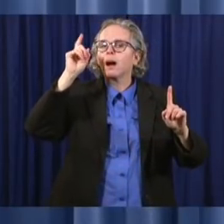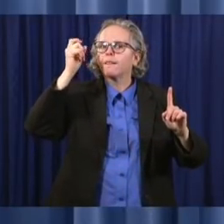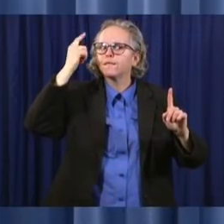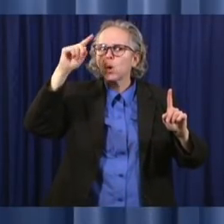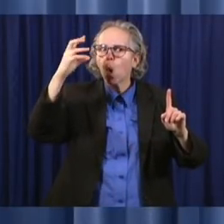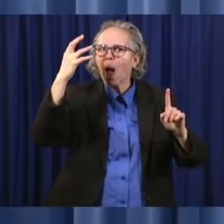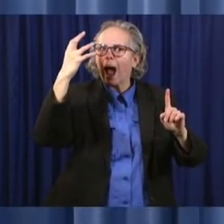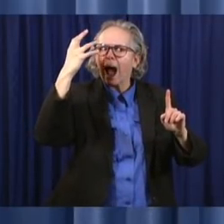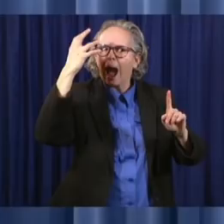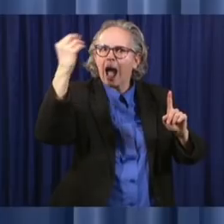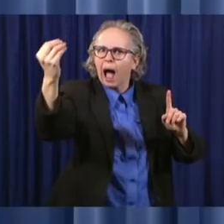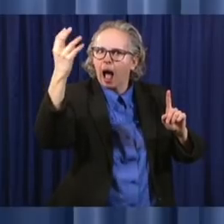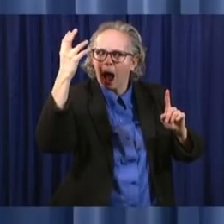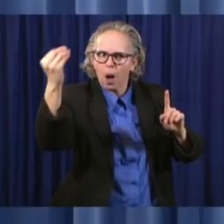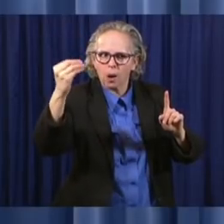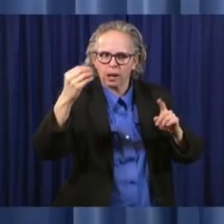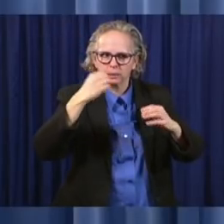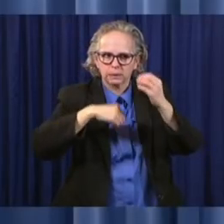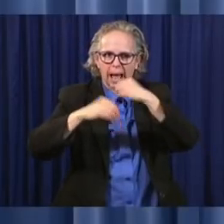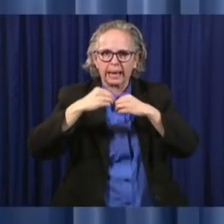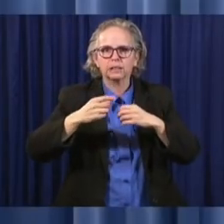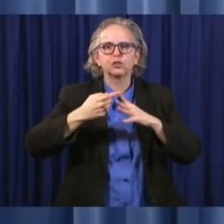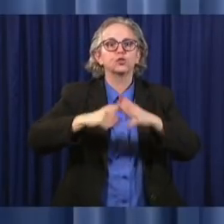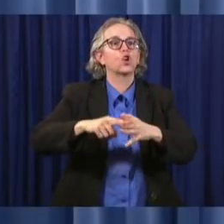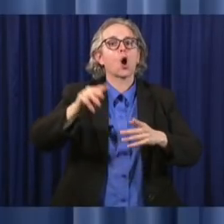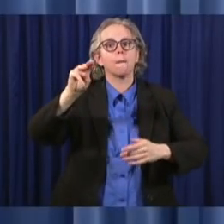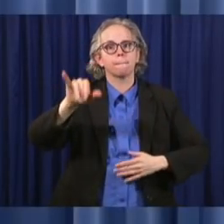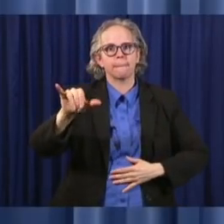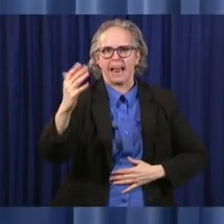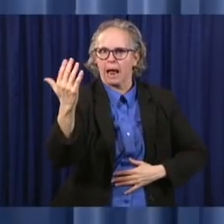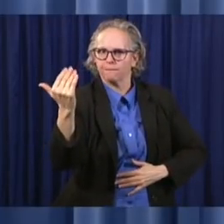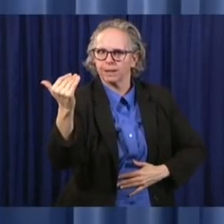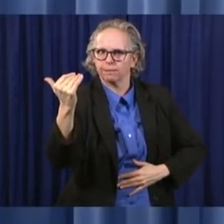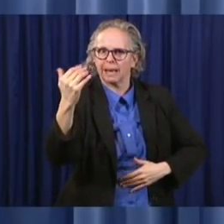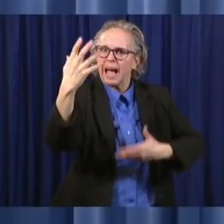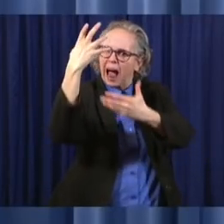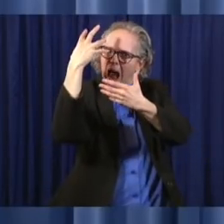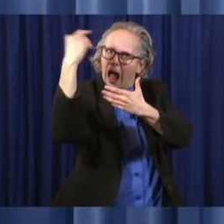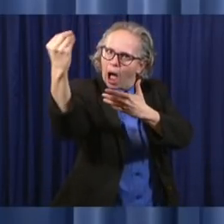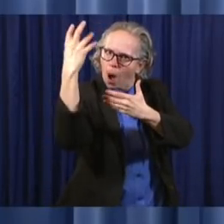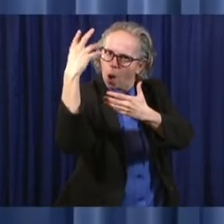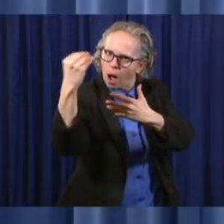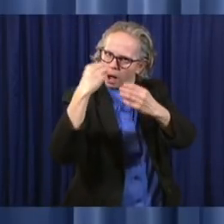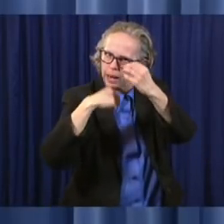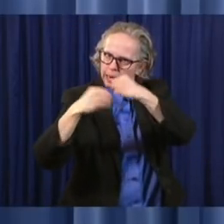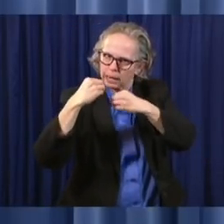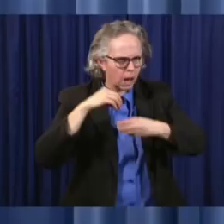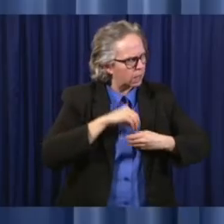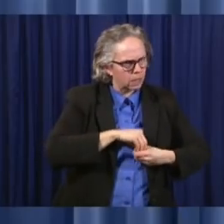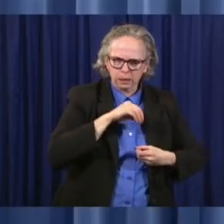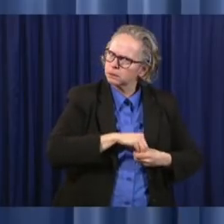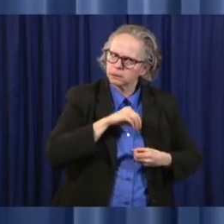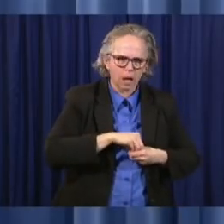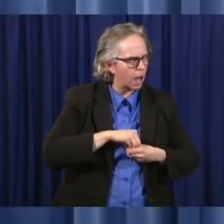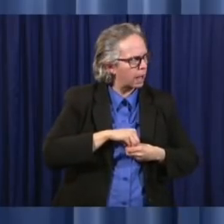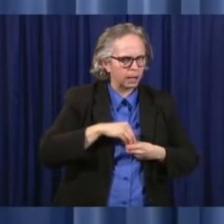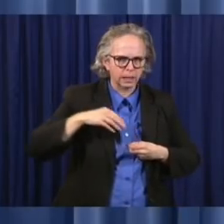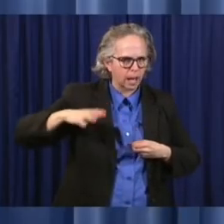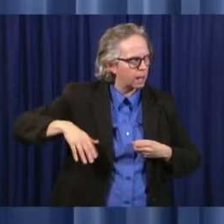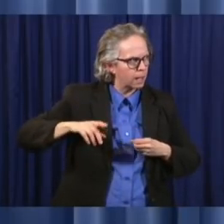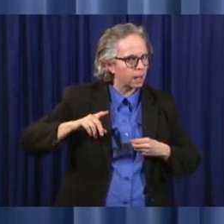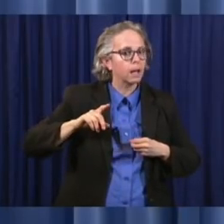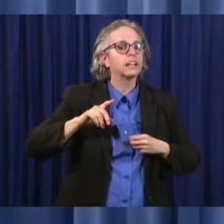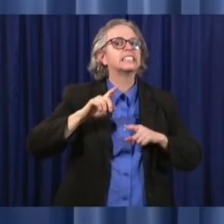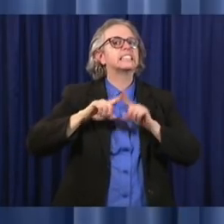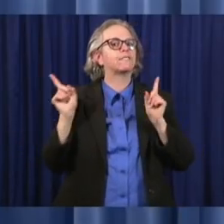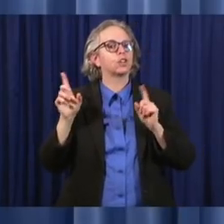May 15th, outside dining on May 15th, and inside dining on May 21.